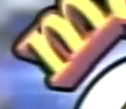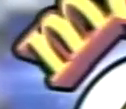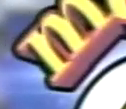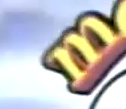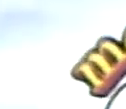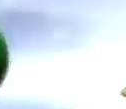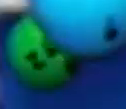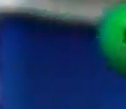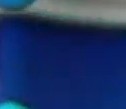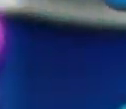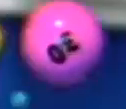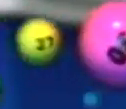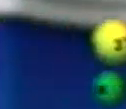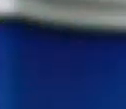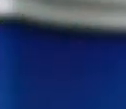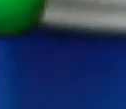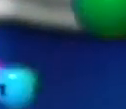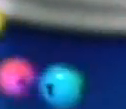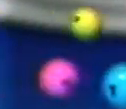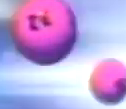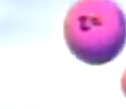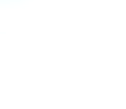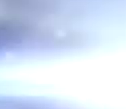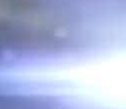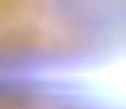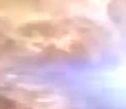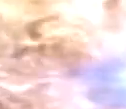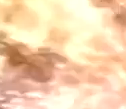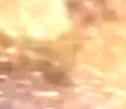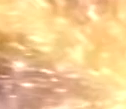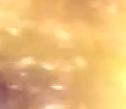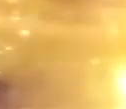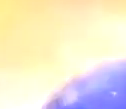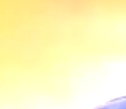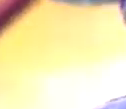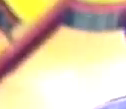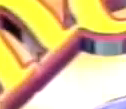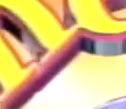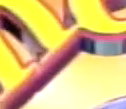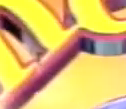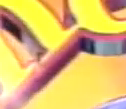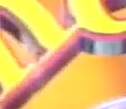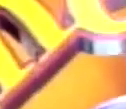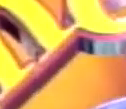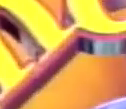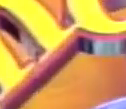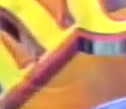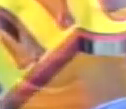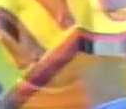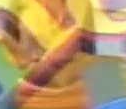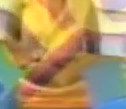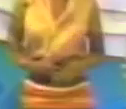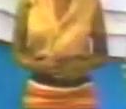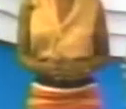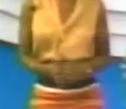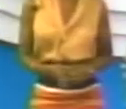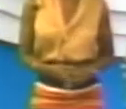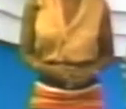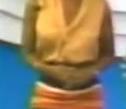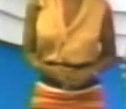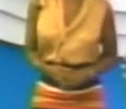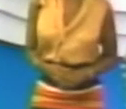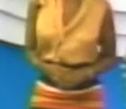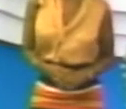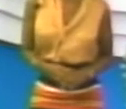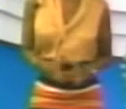Easy to play, easy to win. I told her ticket is where I begin to win with Mega 6. Good evening,